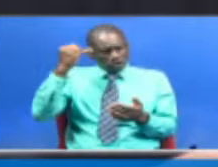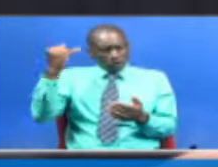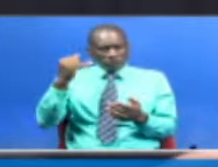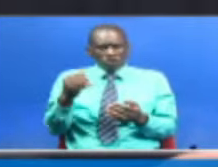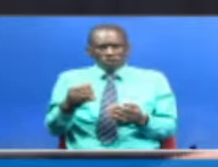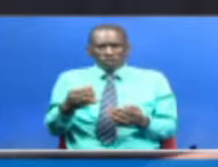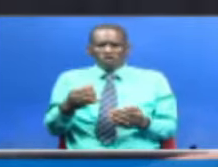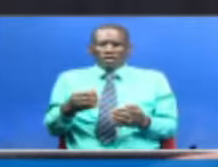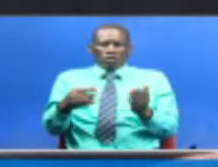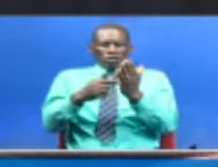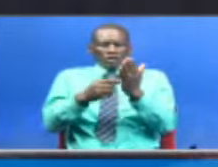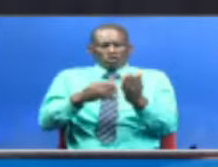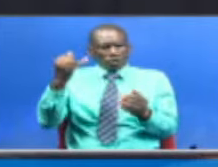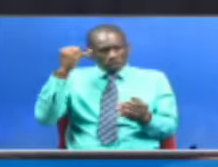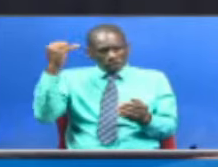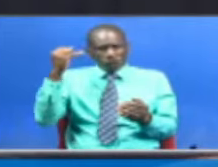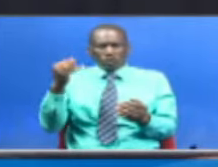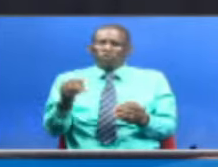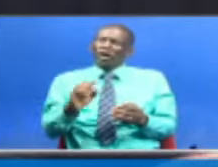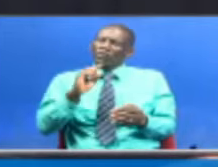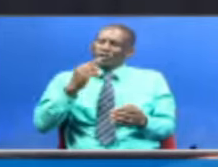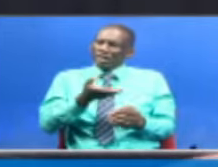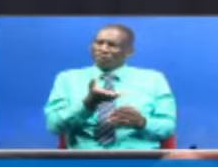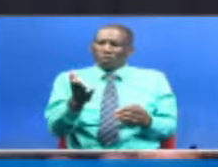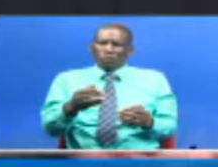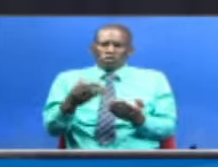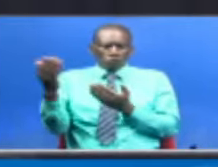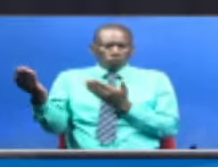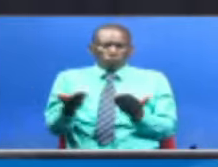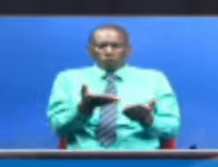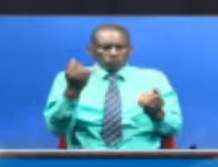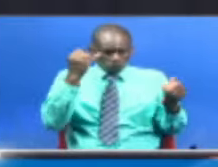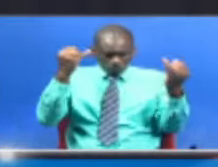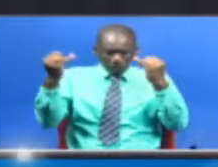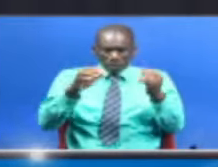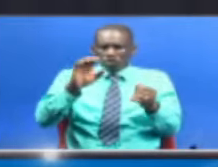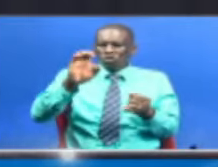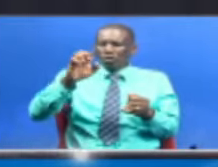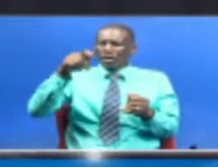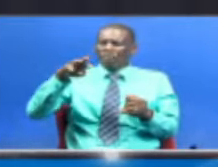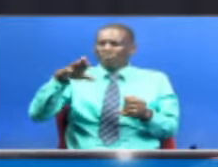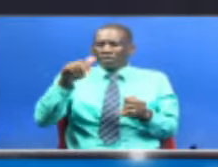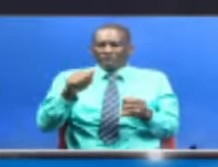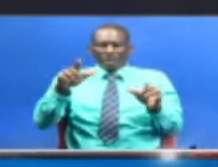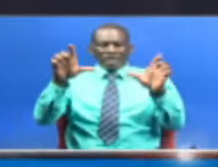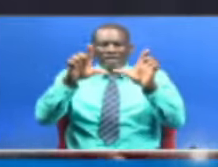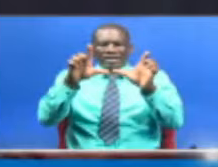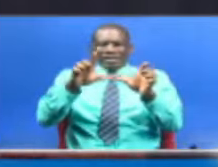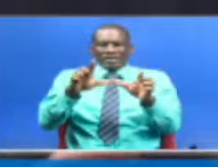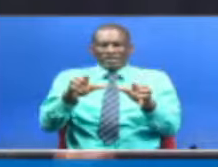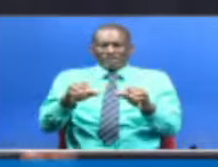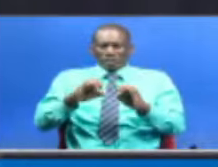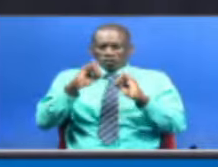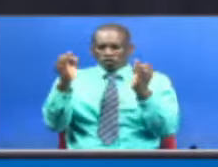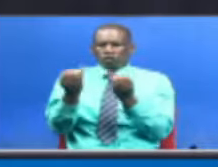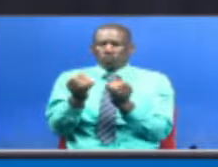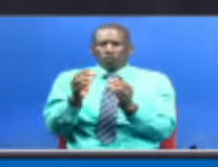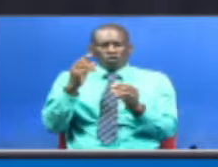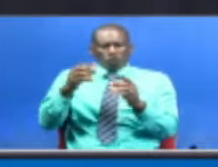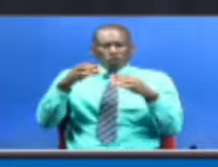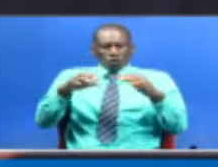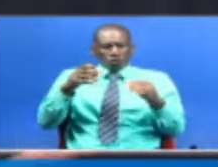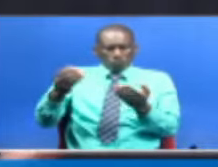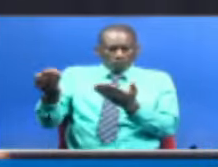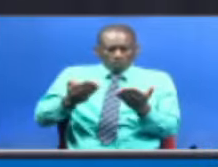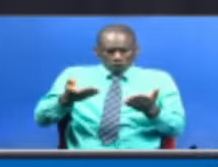technical innovators to really bring those ideas to EPRA, the licensing body, or to us at the ministry, and we'll be